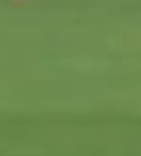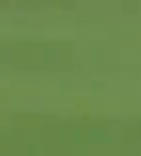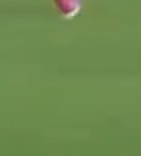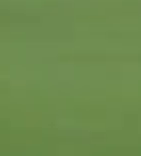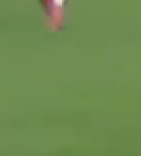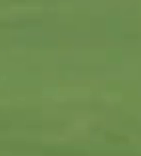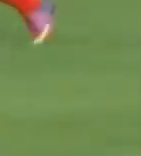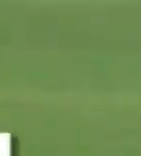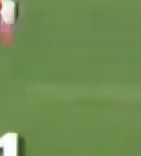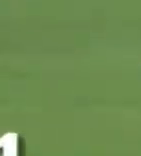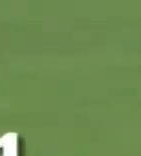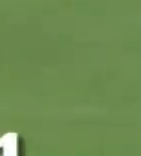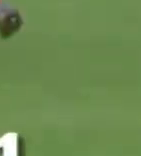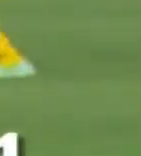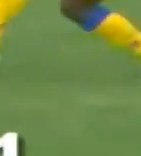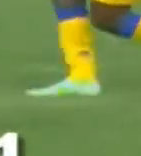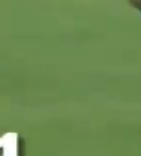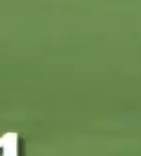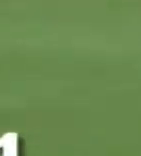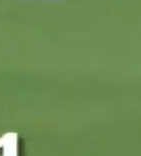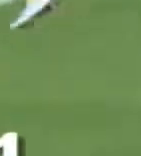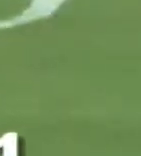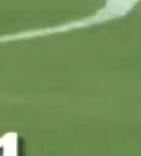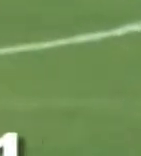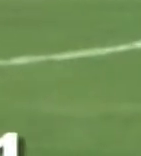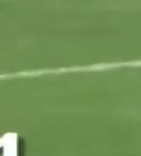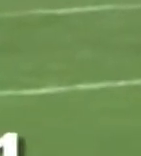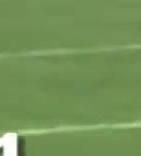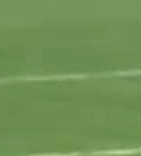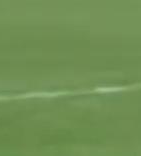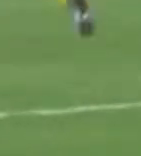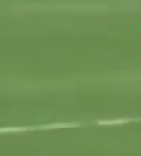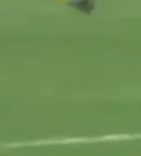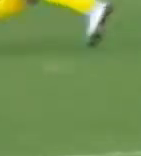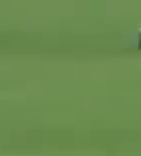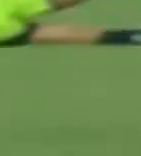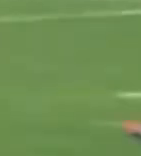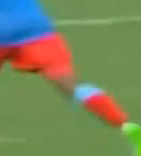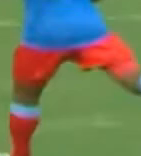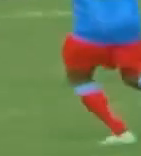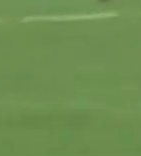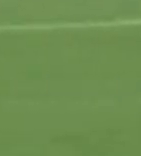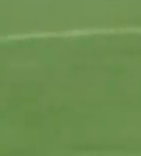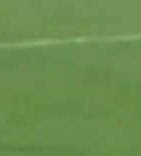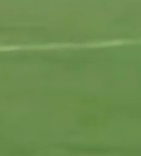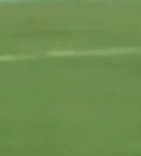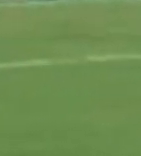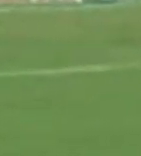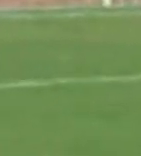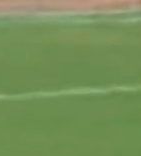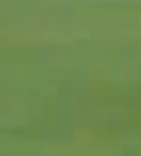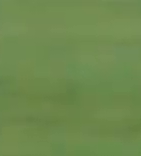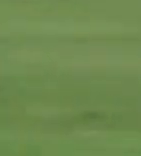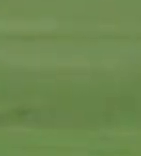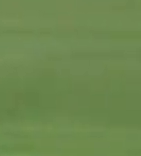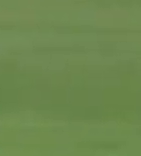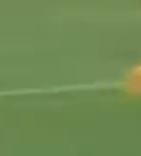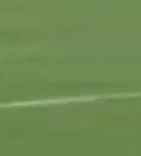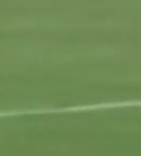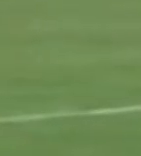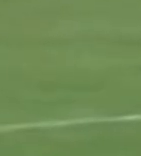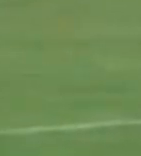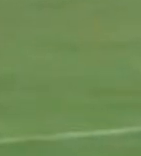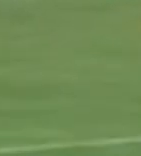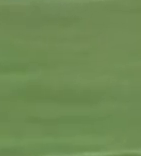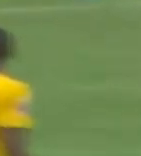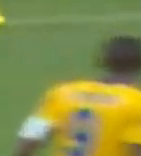From the 16th of January to the 7th of February 2021, 16 teams from the continent will be spread across 3 cities